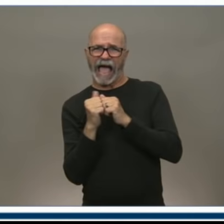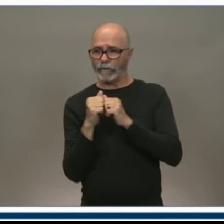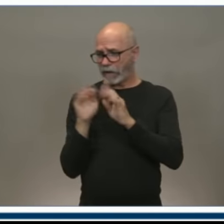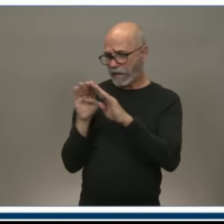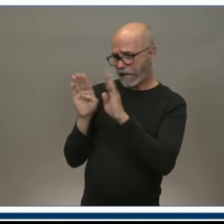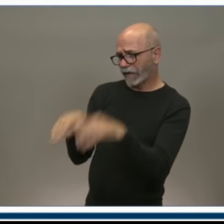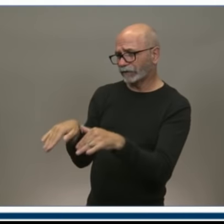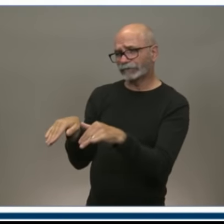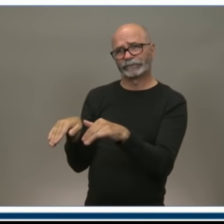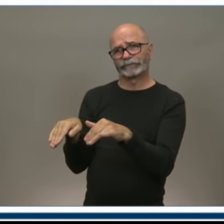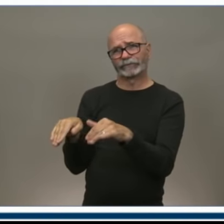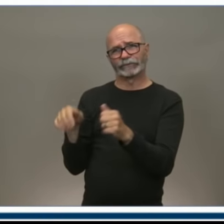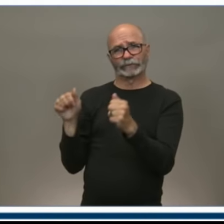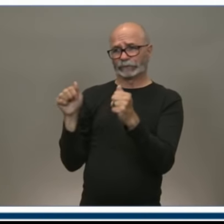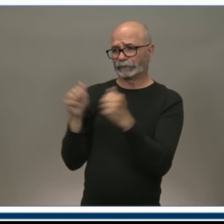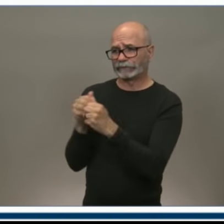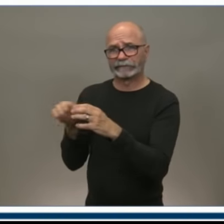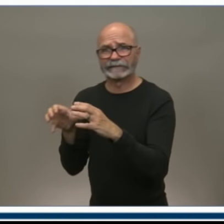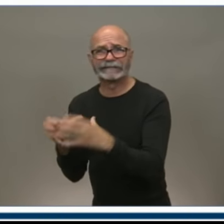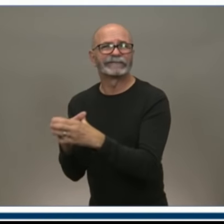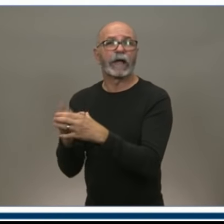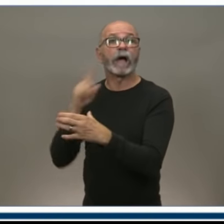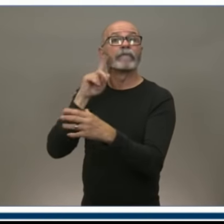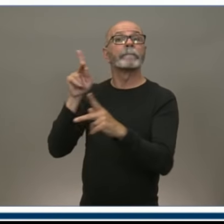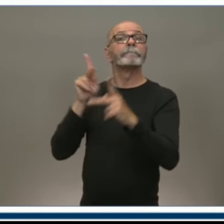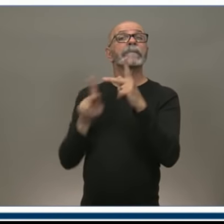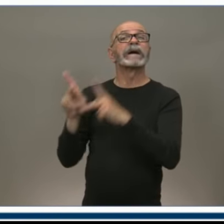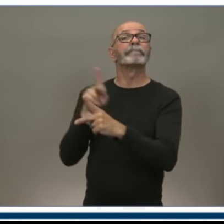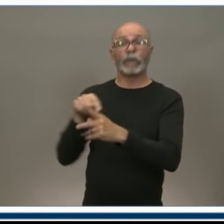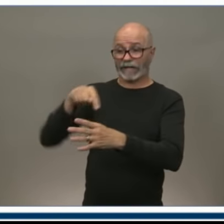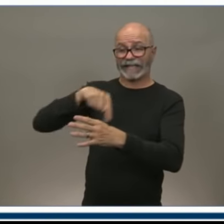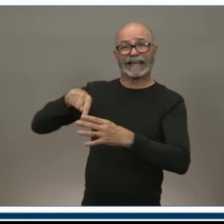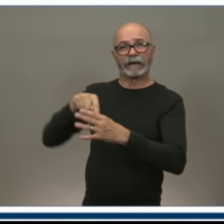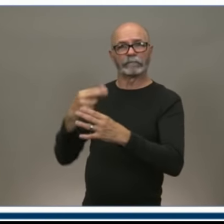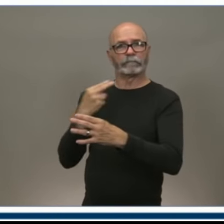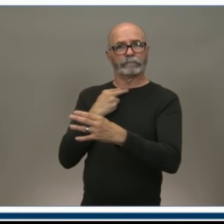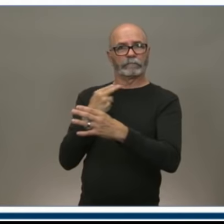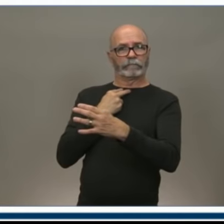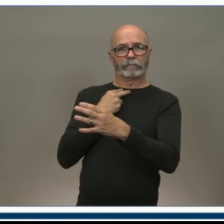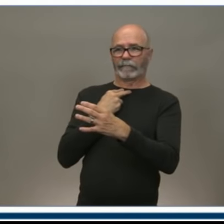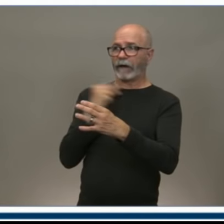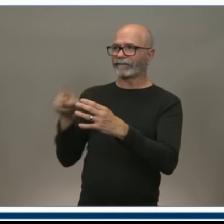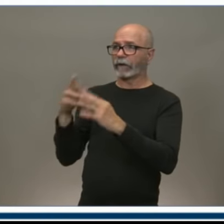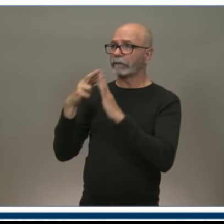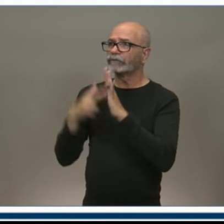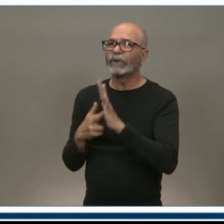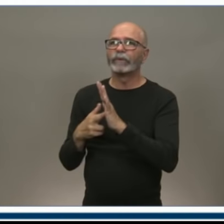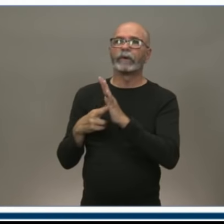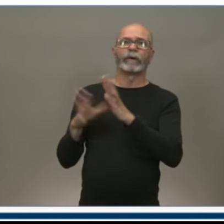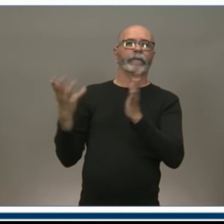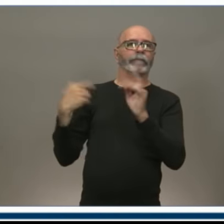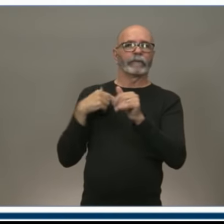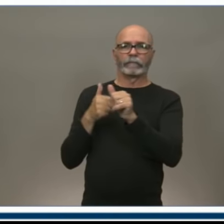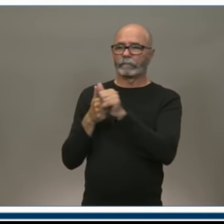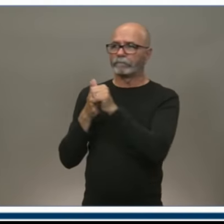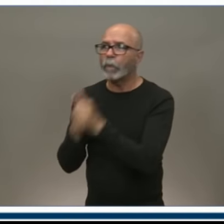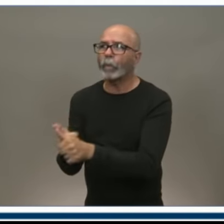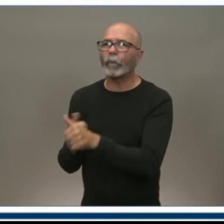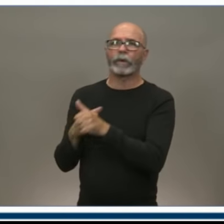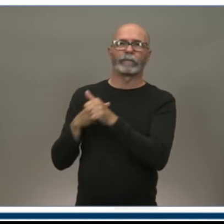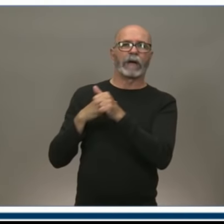Some clear directions so people could be in the house but following a very strict protocol that would allow that. But right